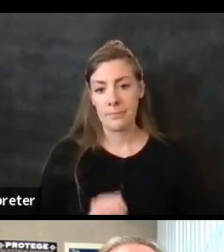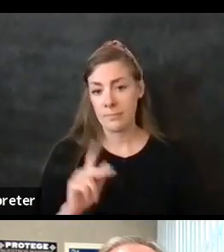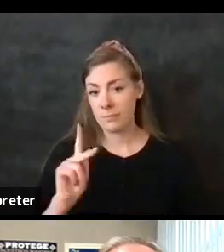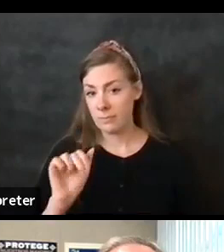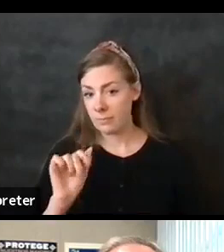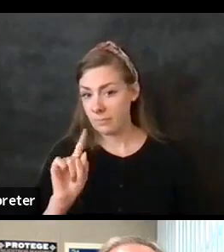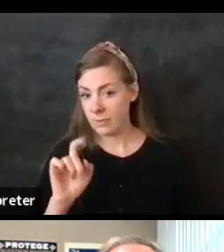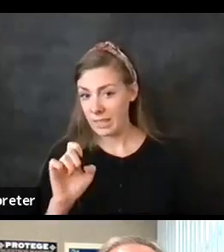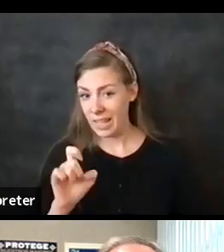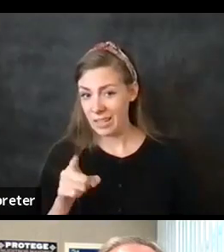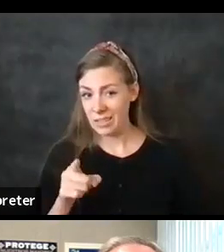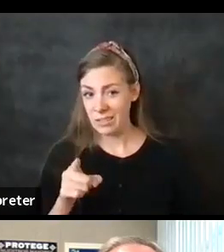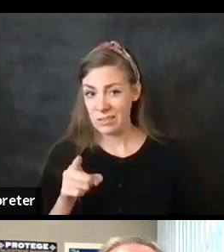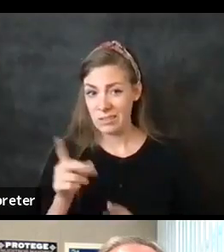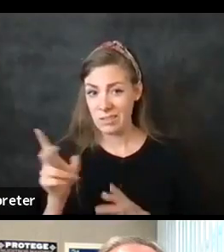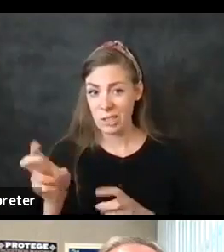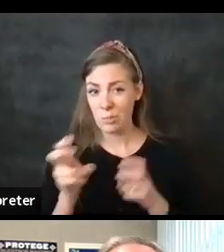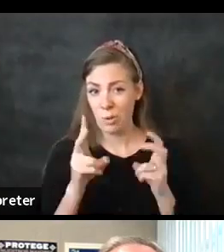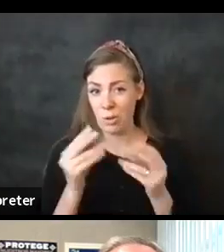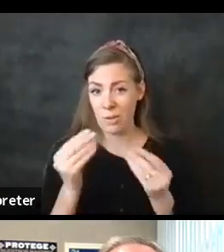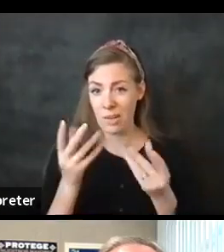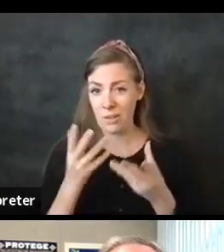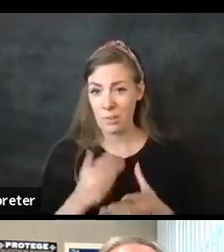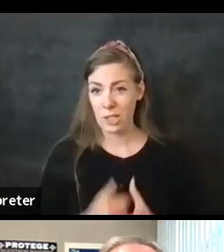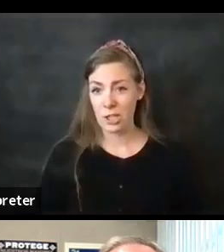that information, or do you need a little more time?